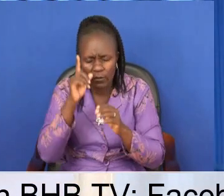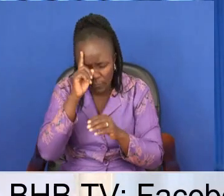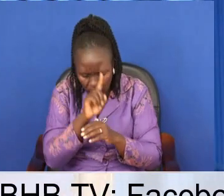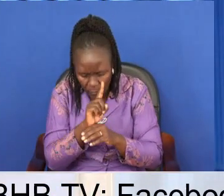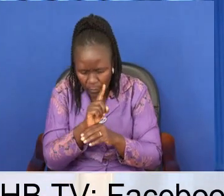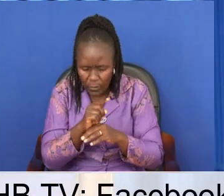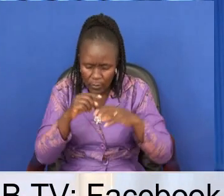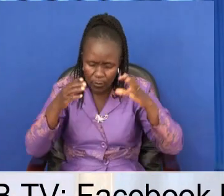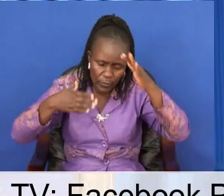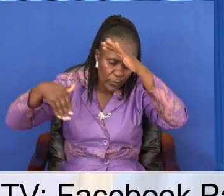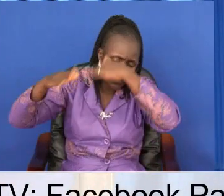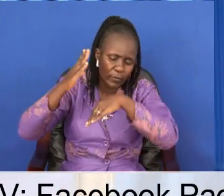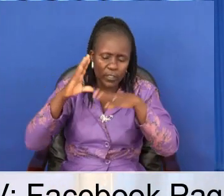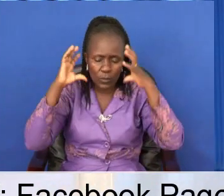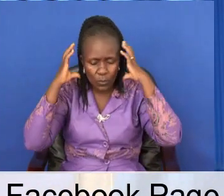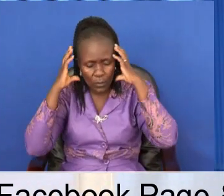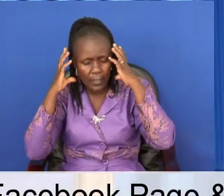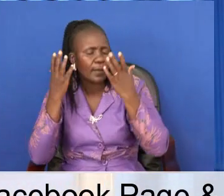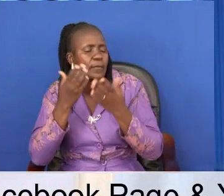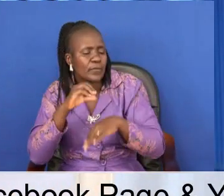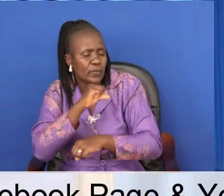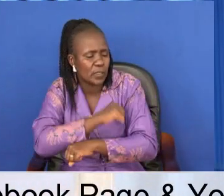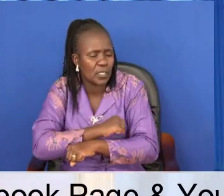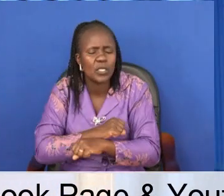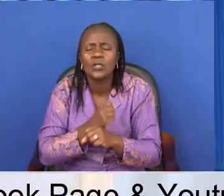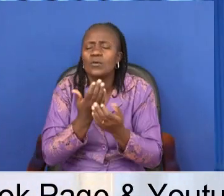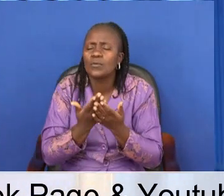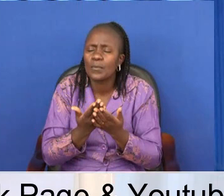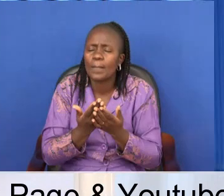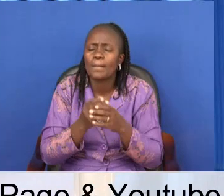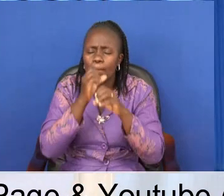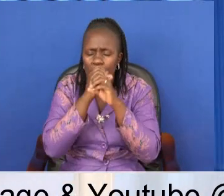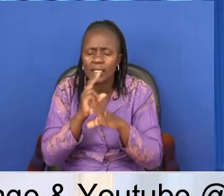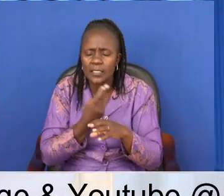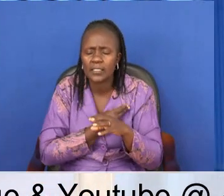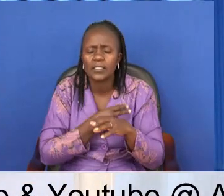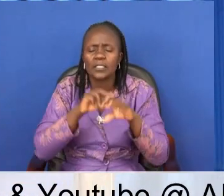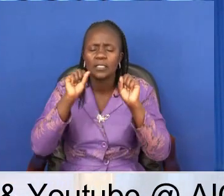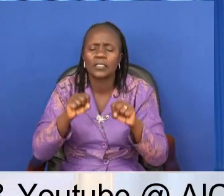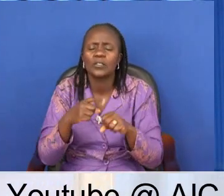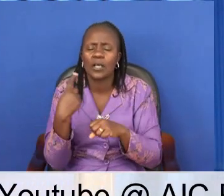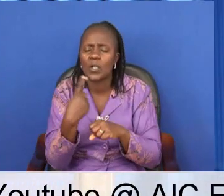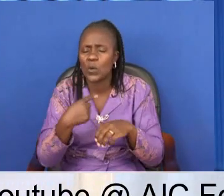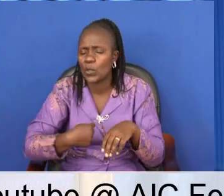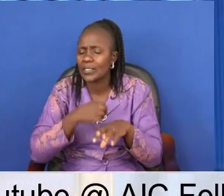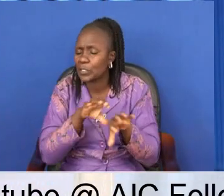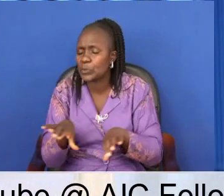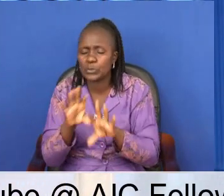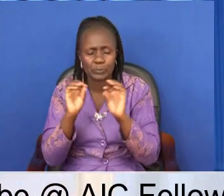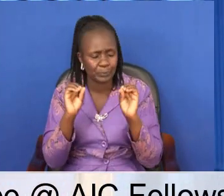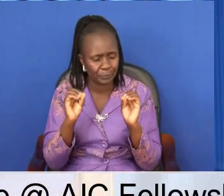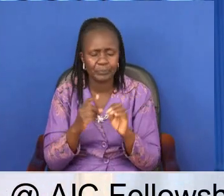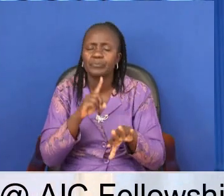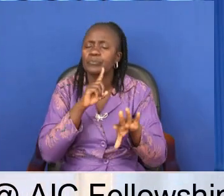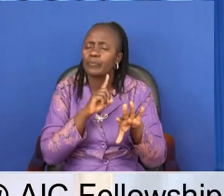our university students and college students. Bless us because we cannot do it by ourselves. At